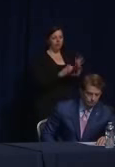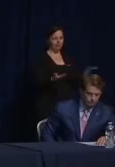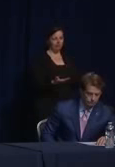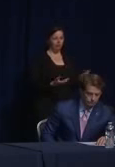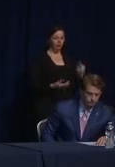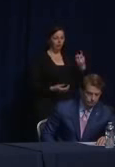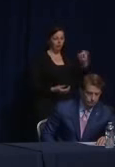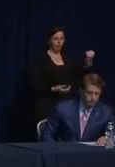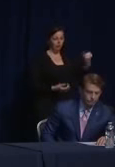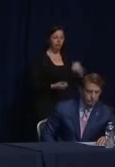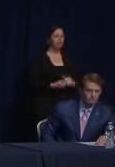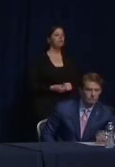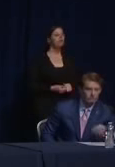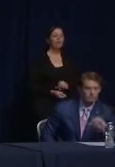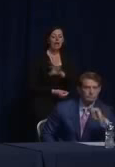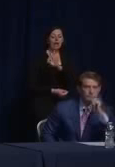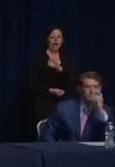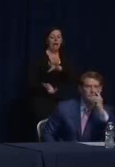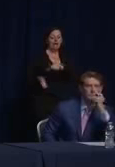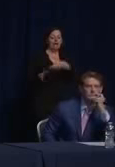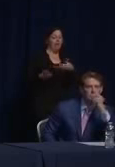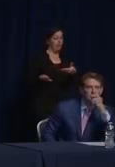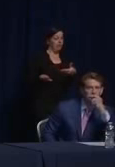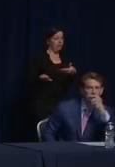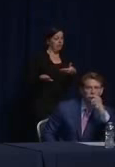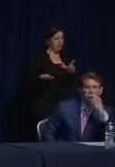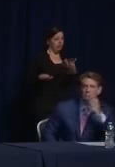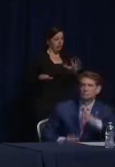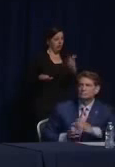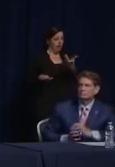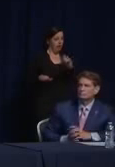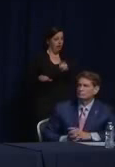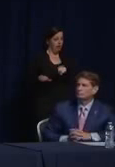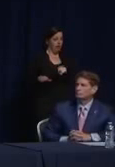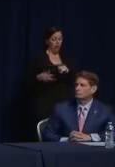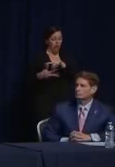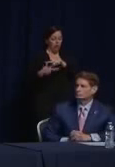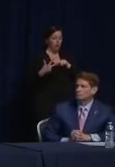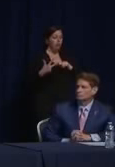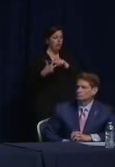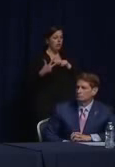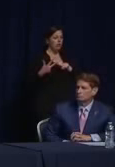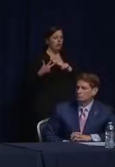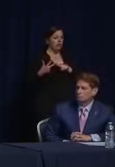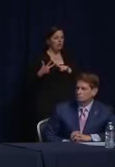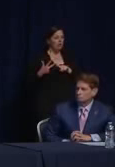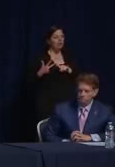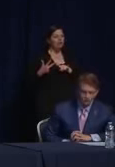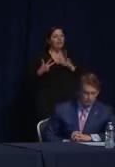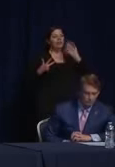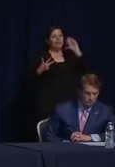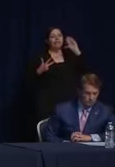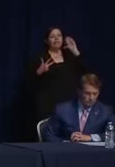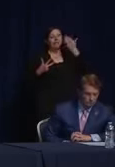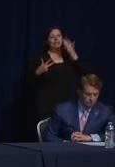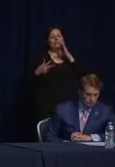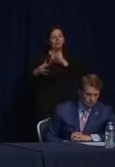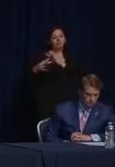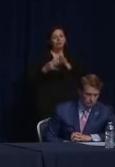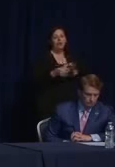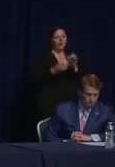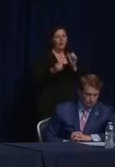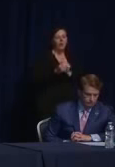In the total of 9 deaths, we have confirmed that 3 appear to be associated with a long-term